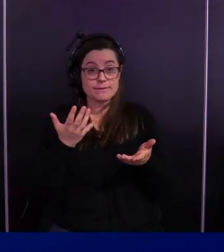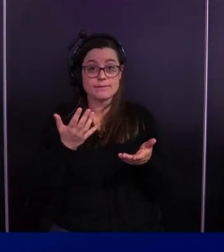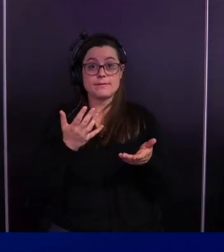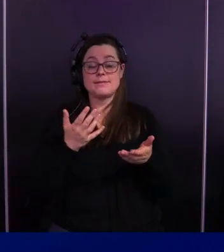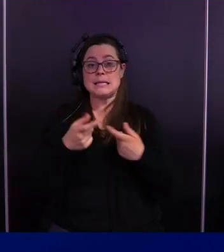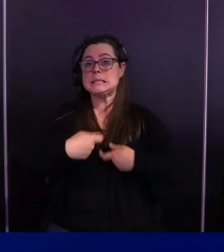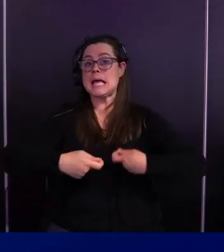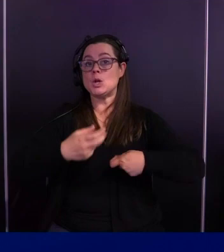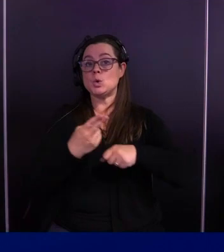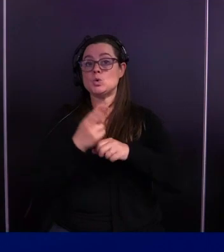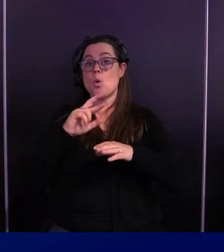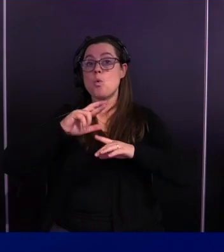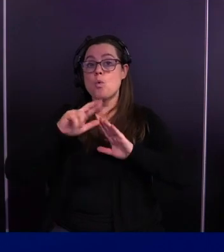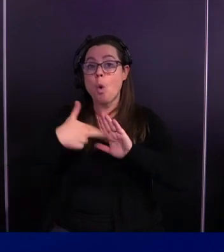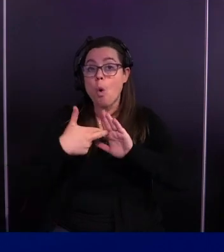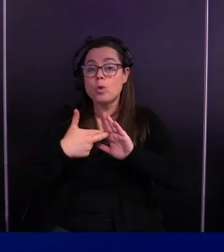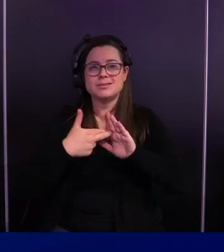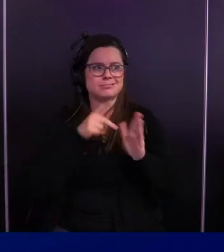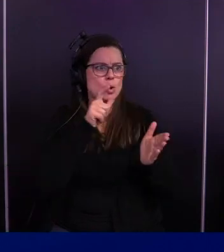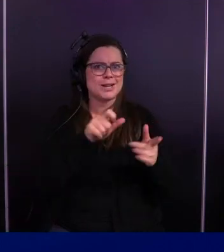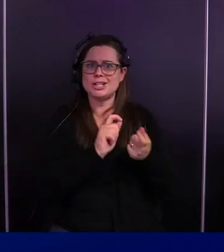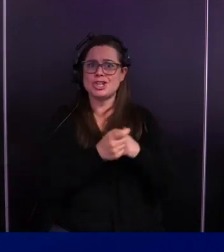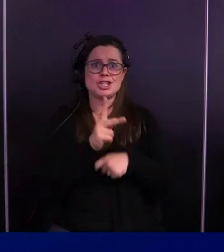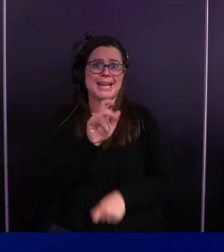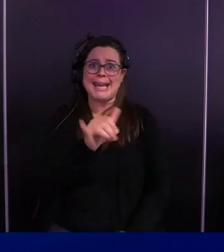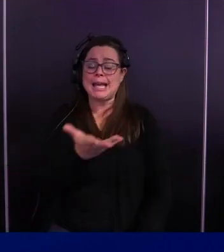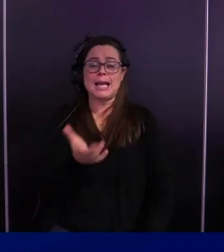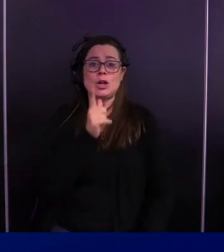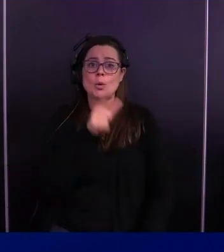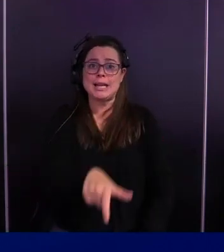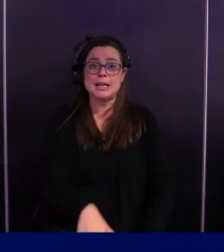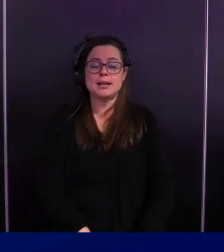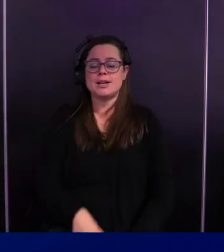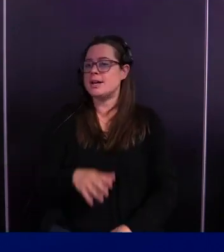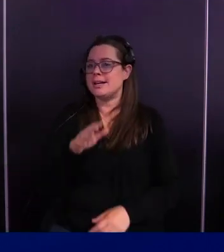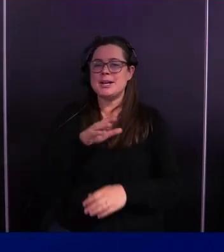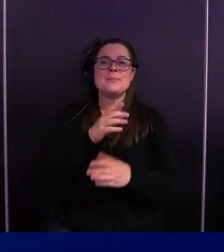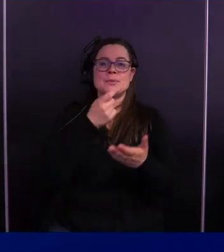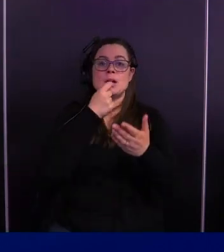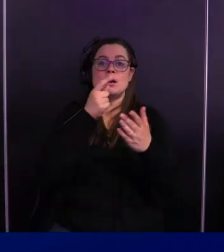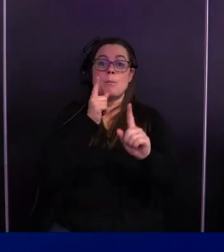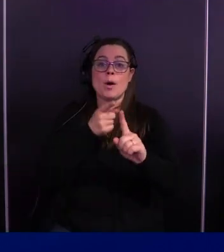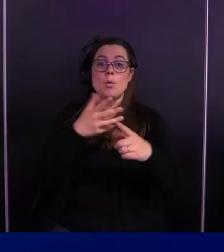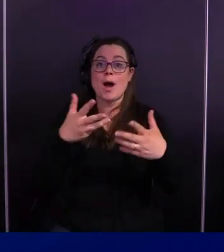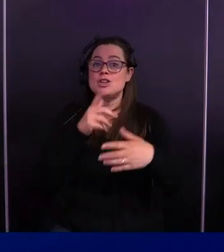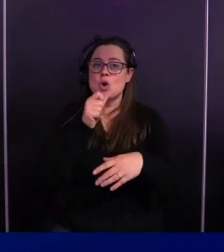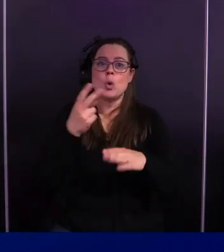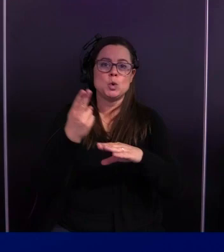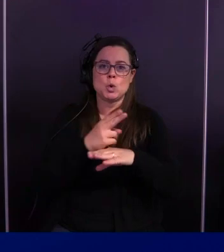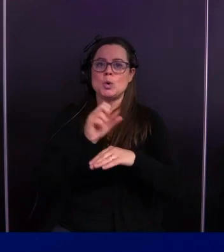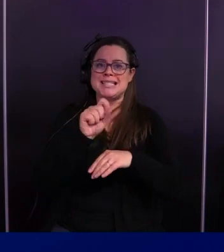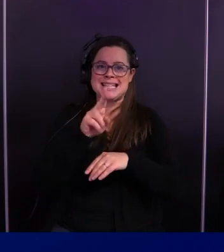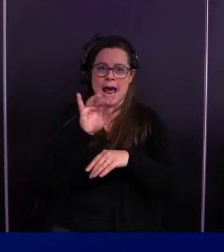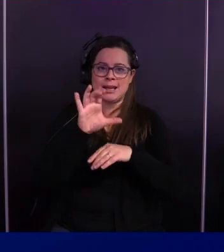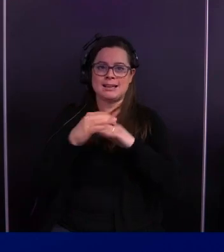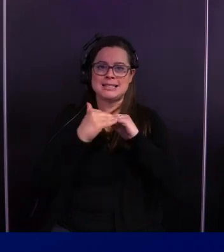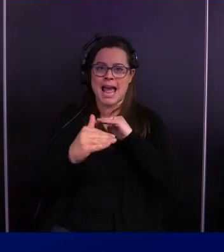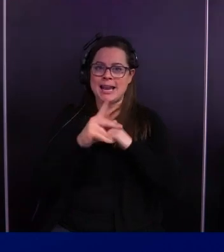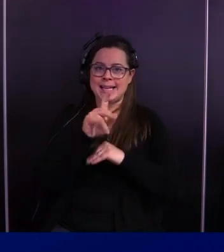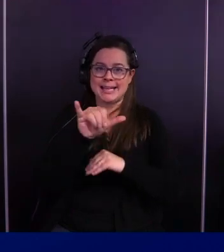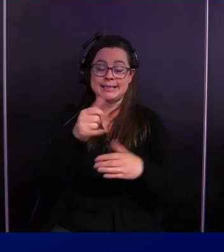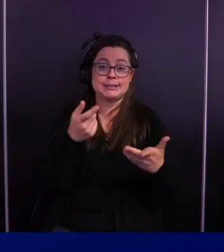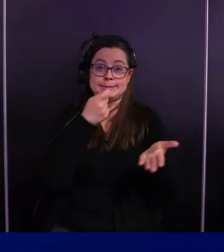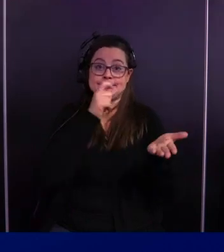roles, there is no key to change. Right. Yeah. Don't use static keys. That's the key. You know, don't use static keys.